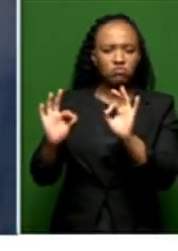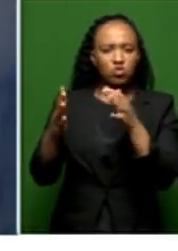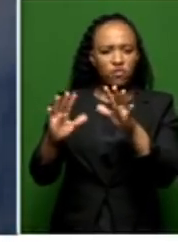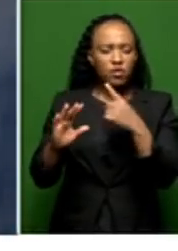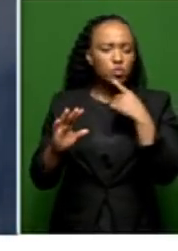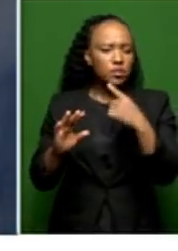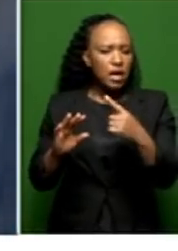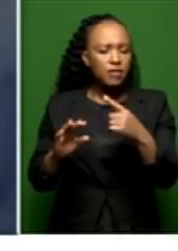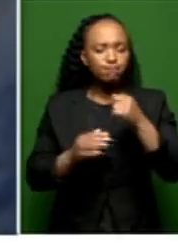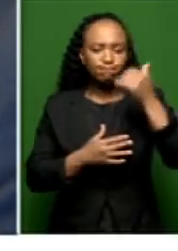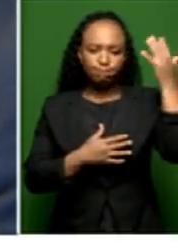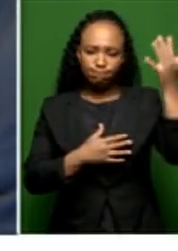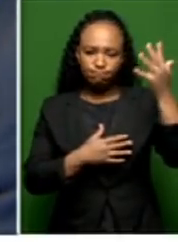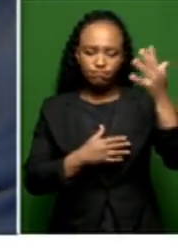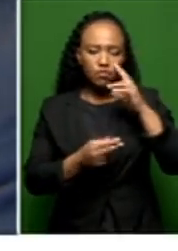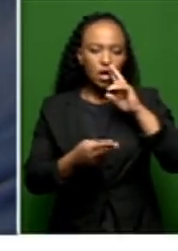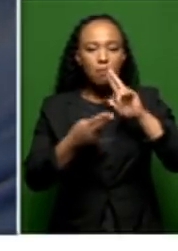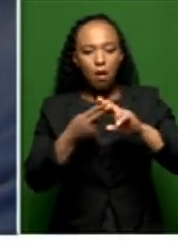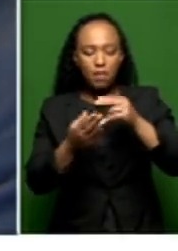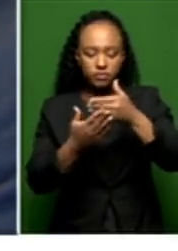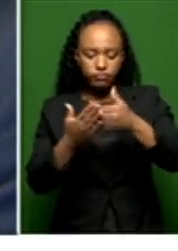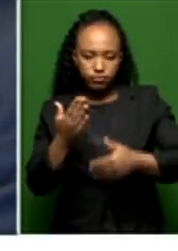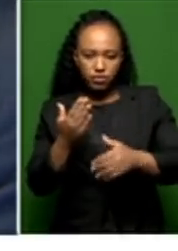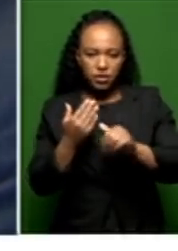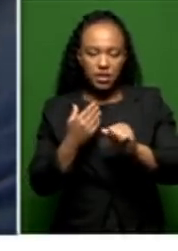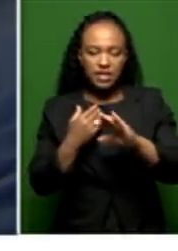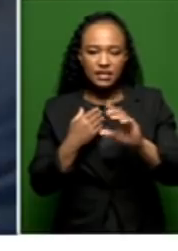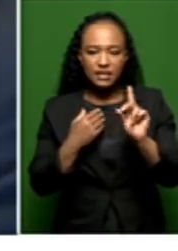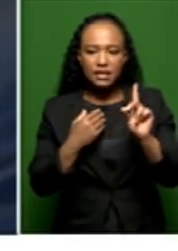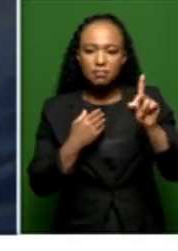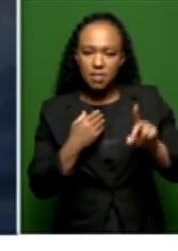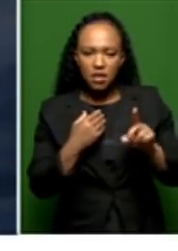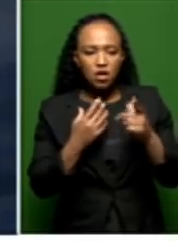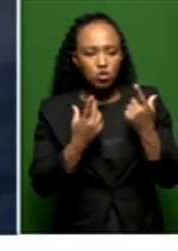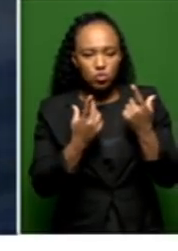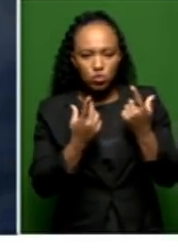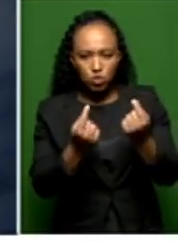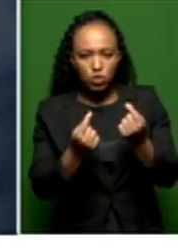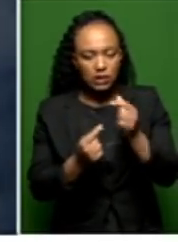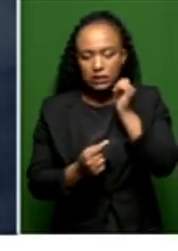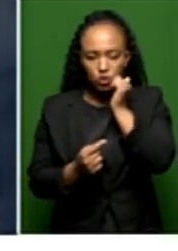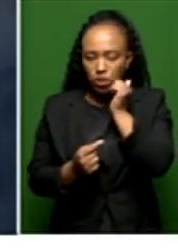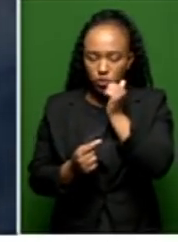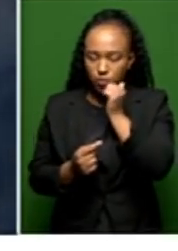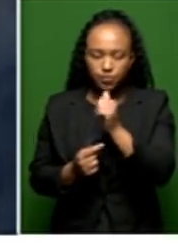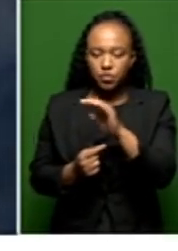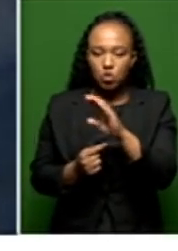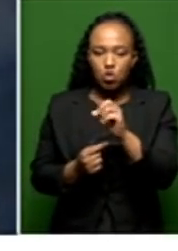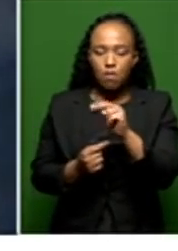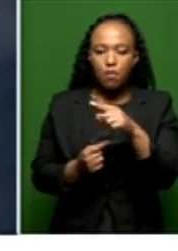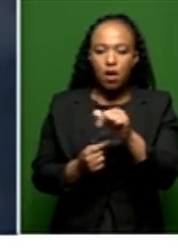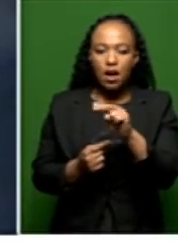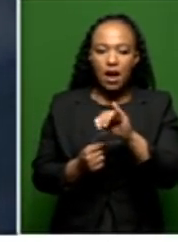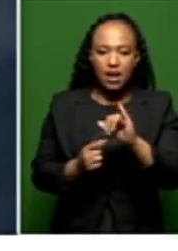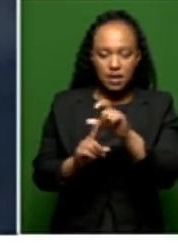about your manifesto and what ACDP is going to do. Sorry, Bongani Lutul. But